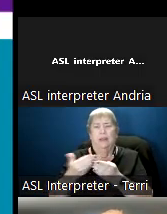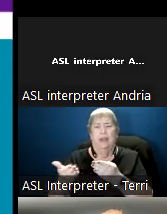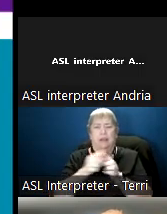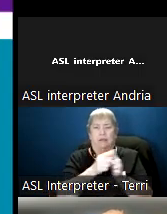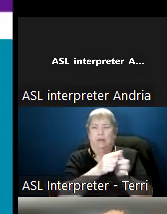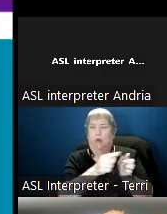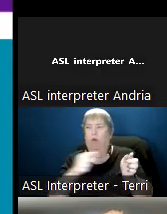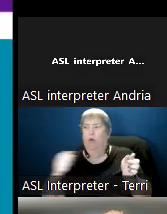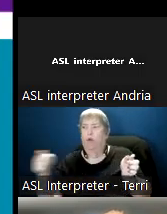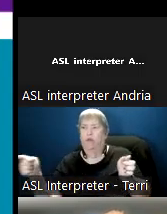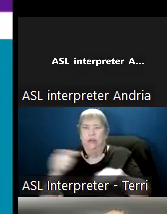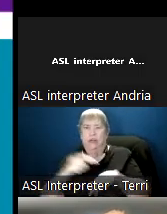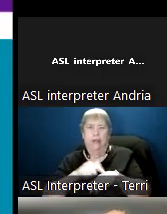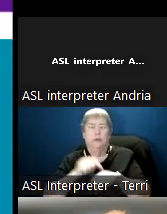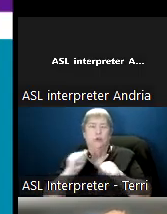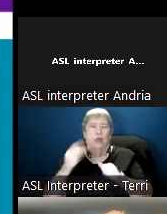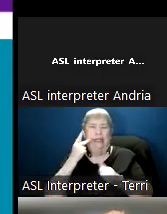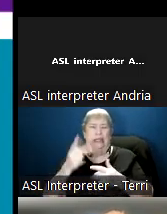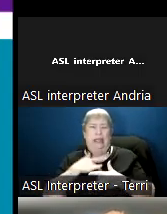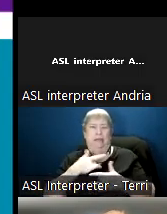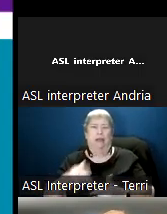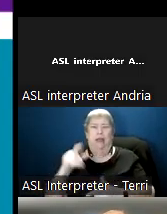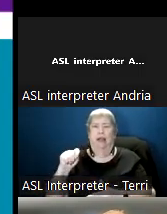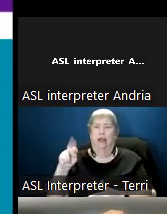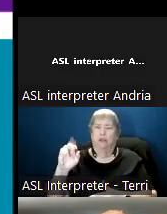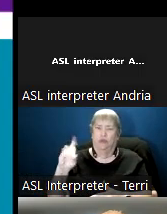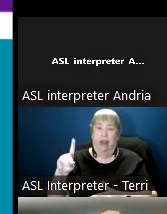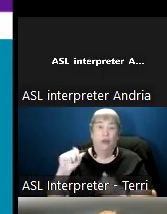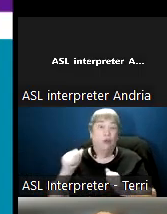can see if things have changed over time within your jurisdiction.